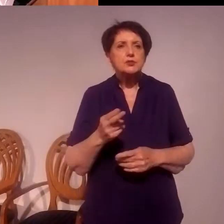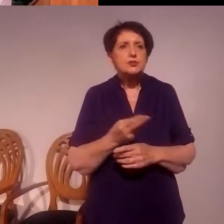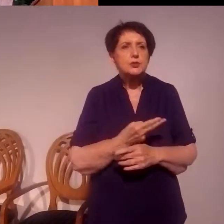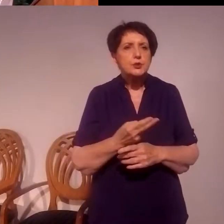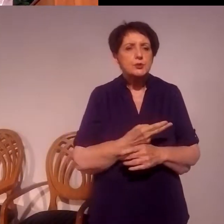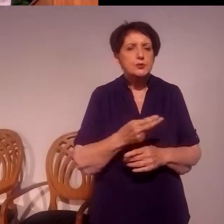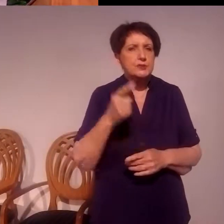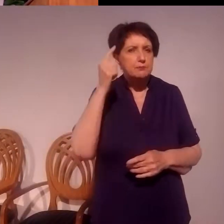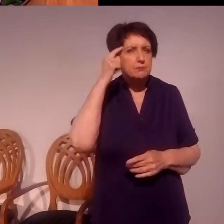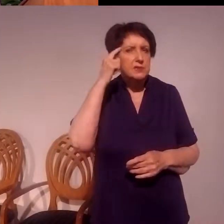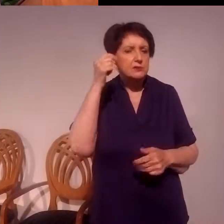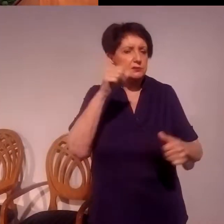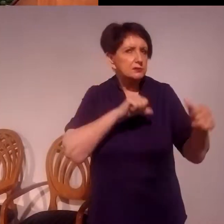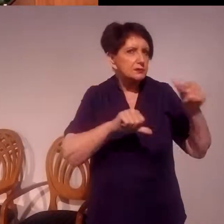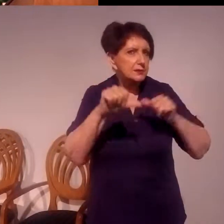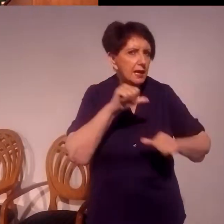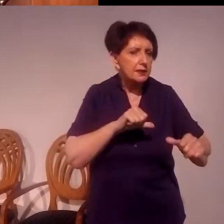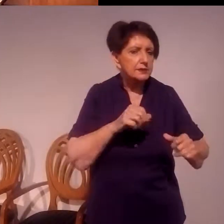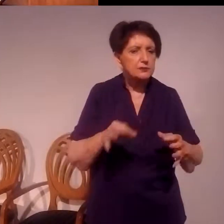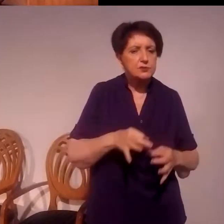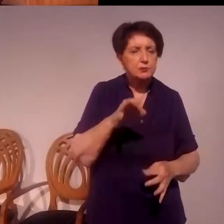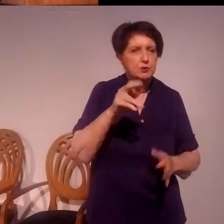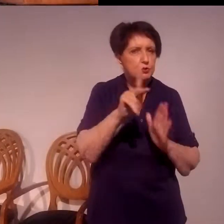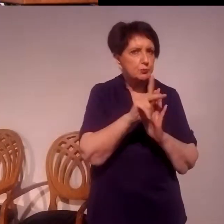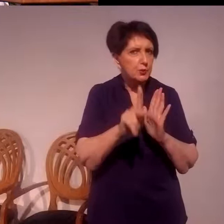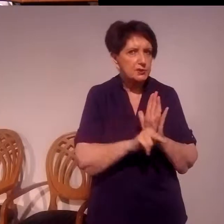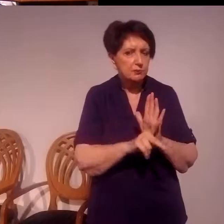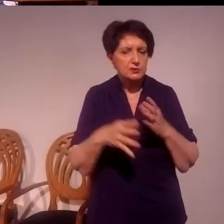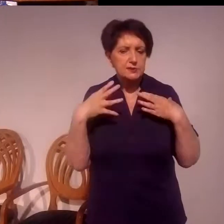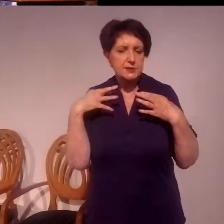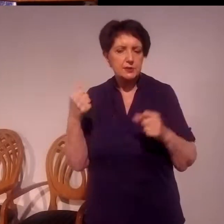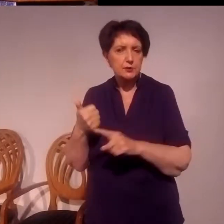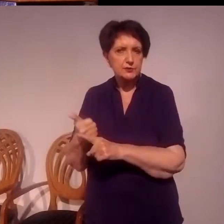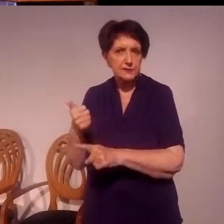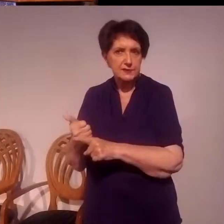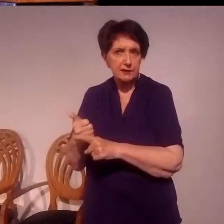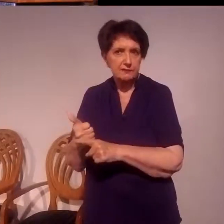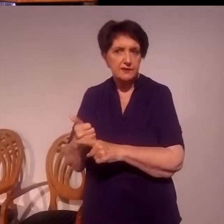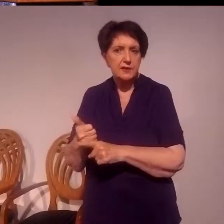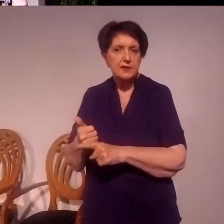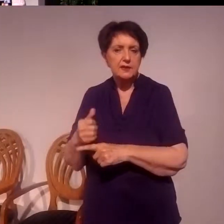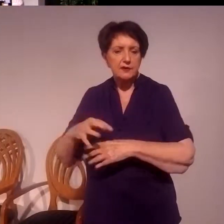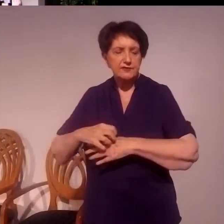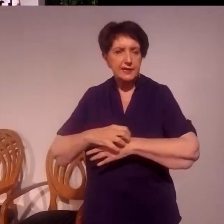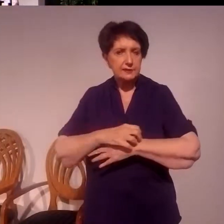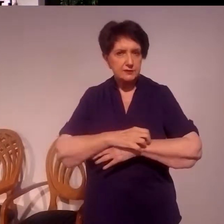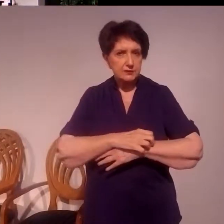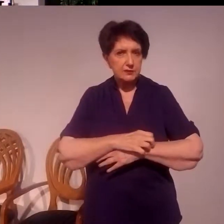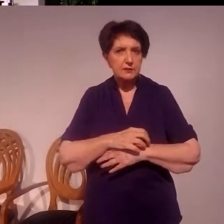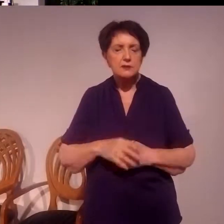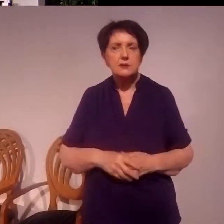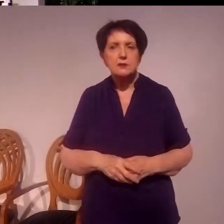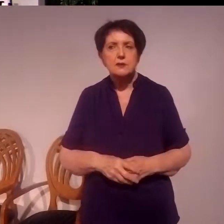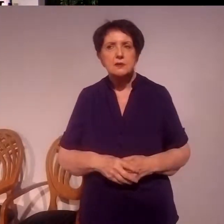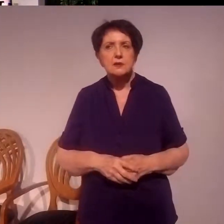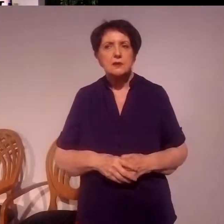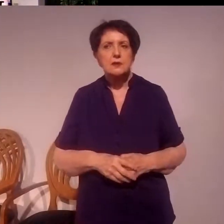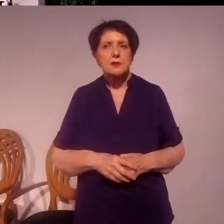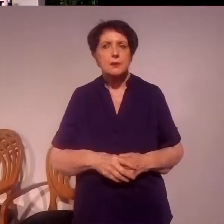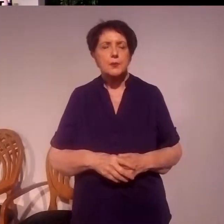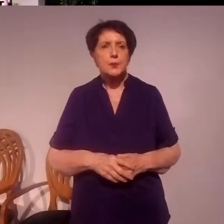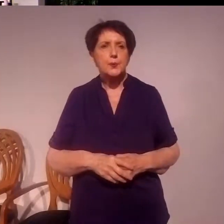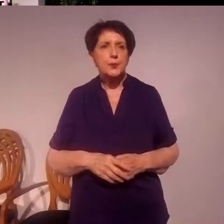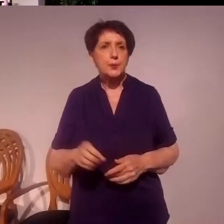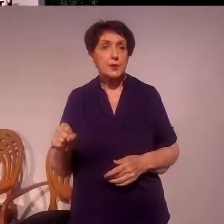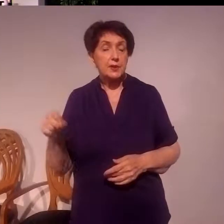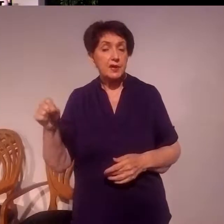mental science principles, our spiritual principles to heal herself in her own healing of cancer. And